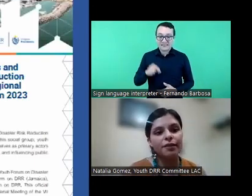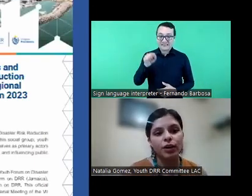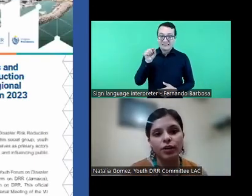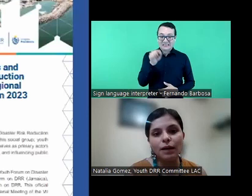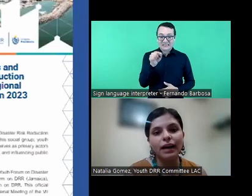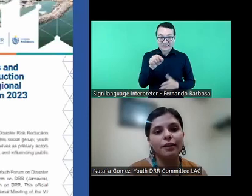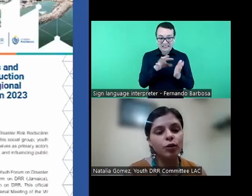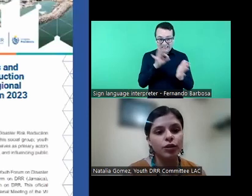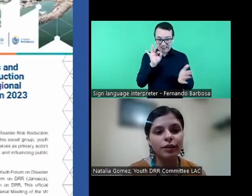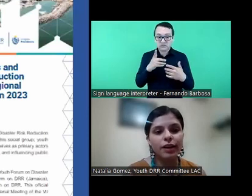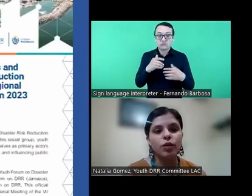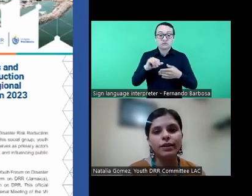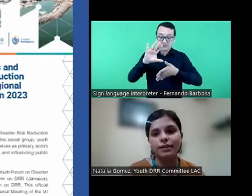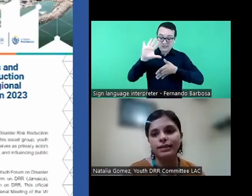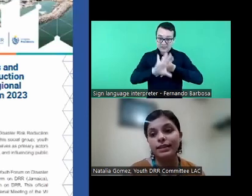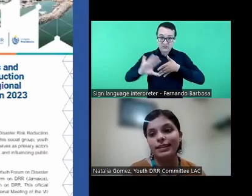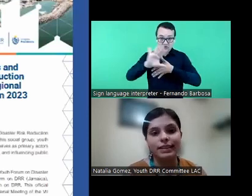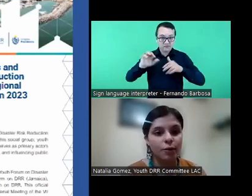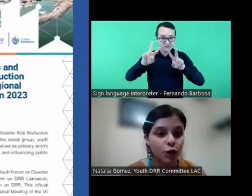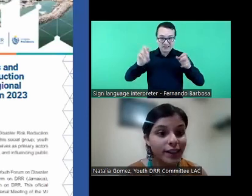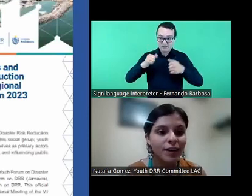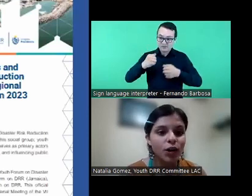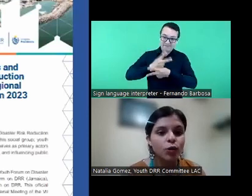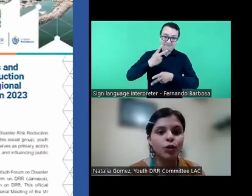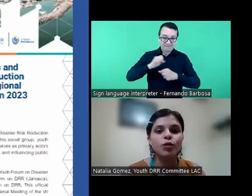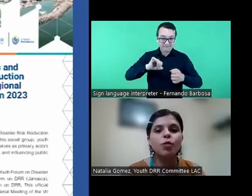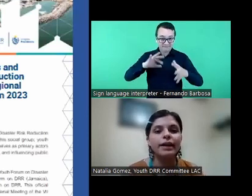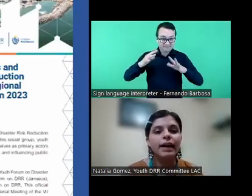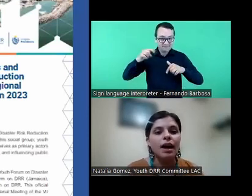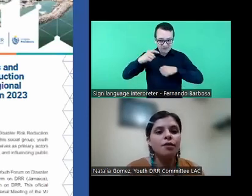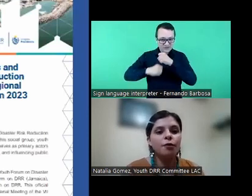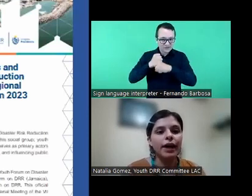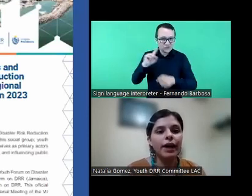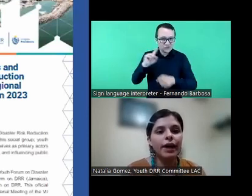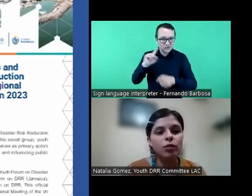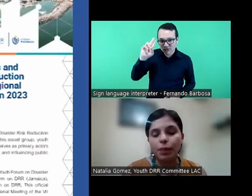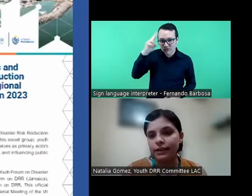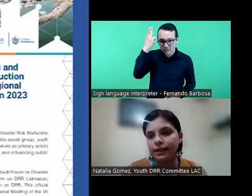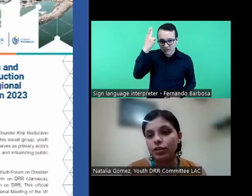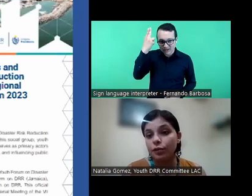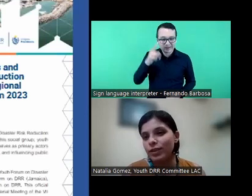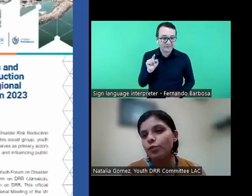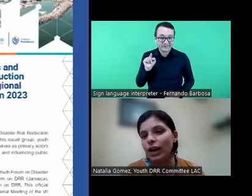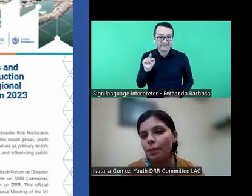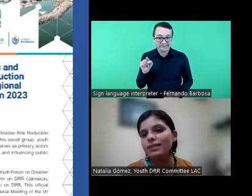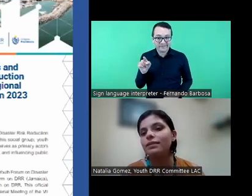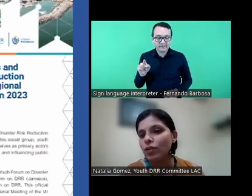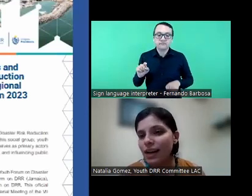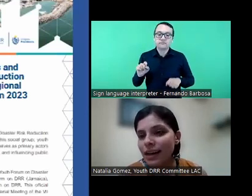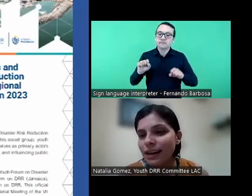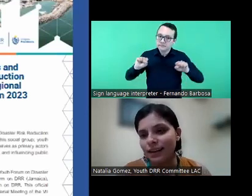part of the regional platform for disaster risk reduction, which was held this year in